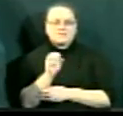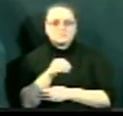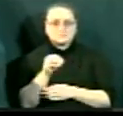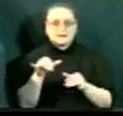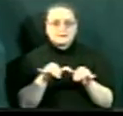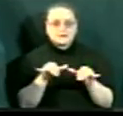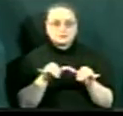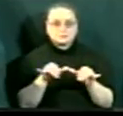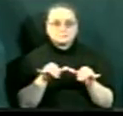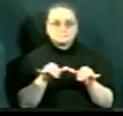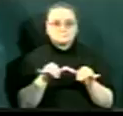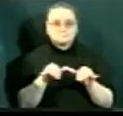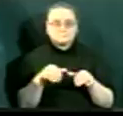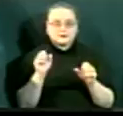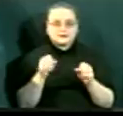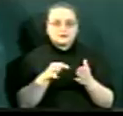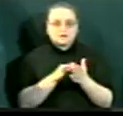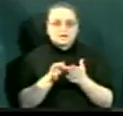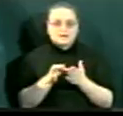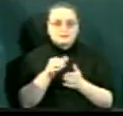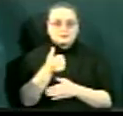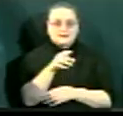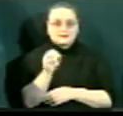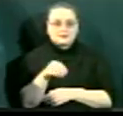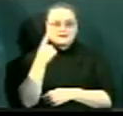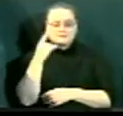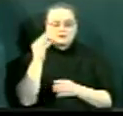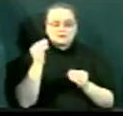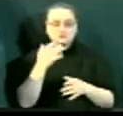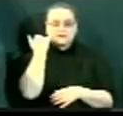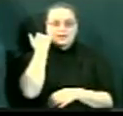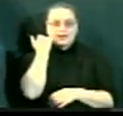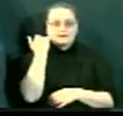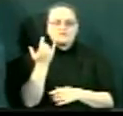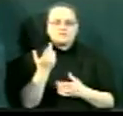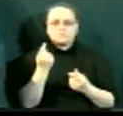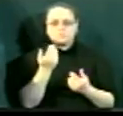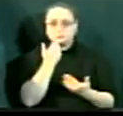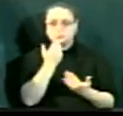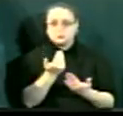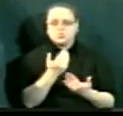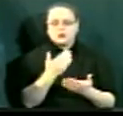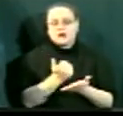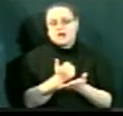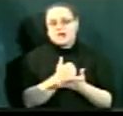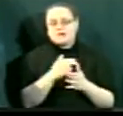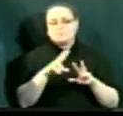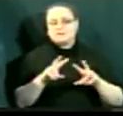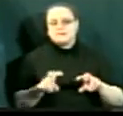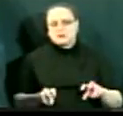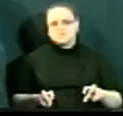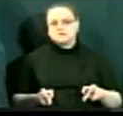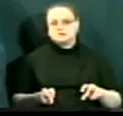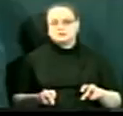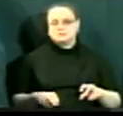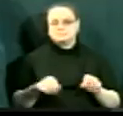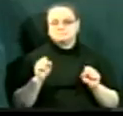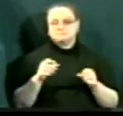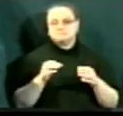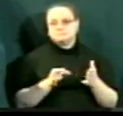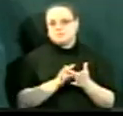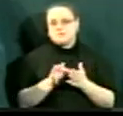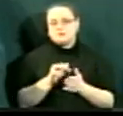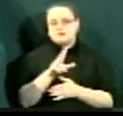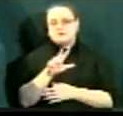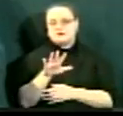measure, and it could count 10% for teachers if they were to do well and it helped their evaluation. Potentially could count up to